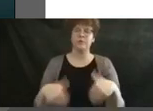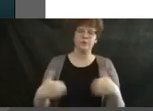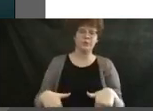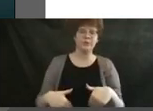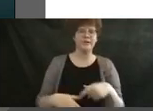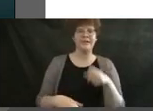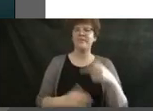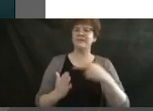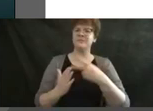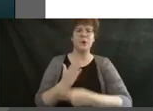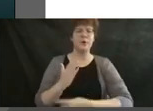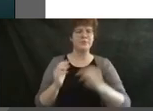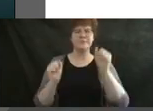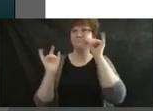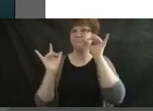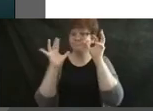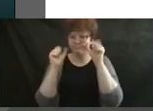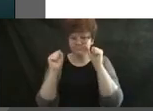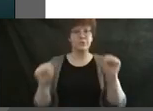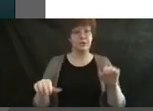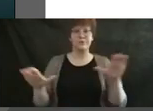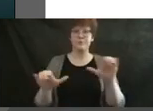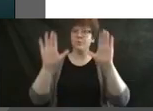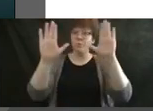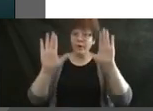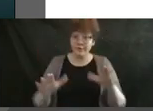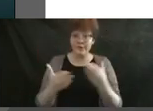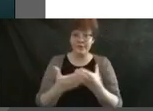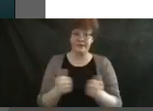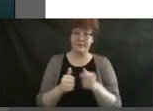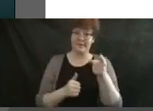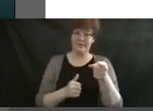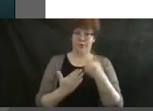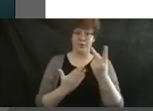program. You can do some really wonderful things with all of it. So